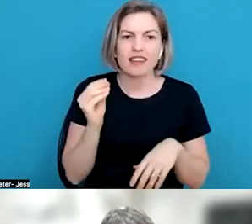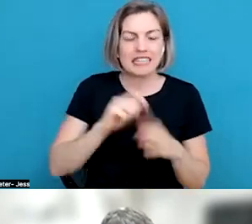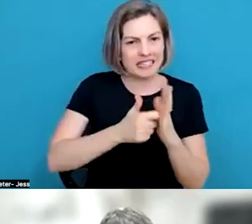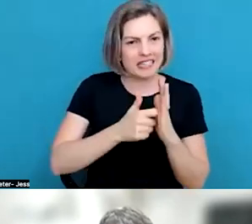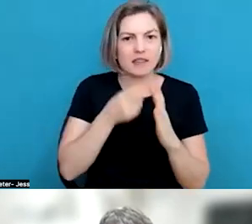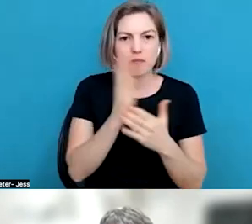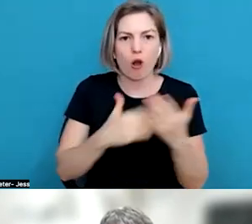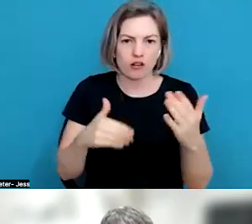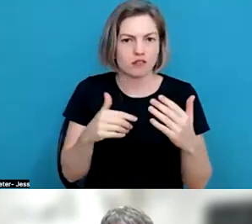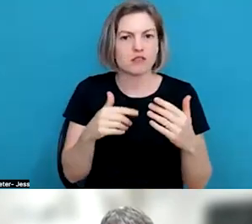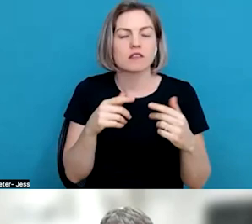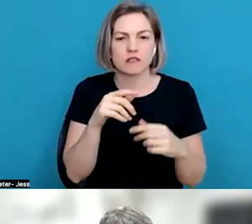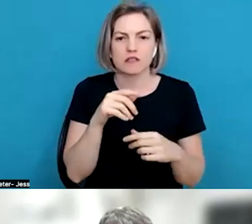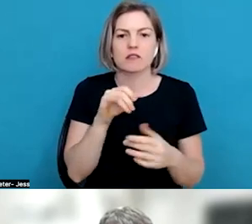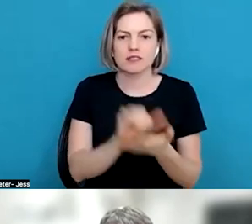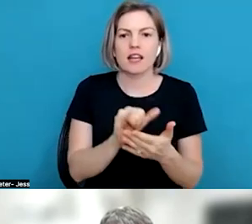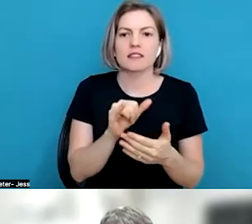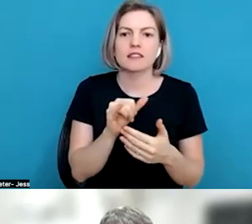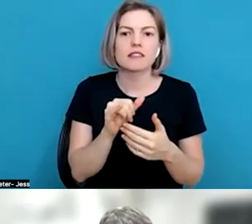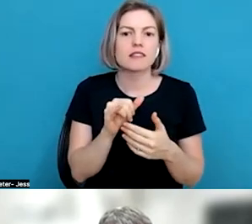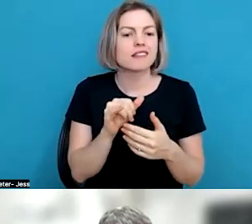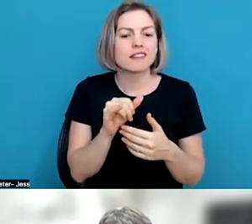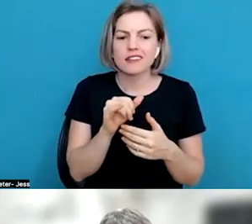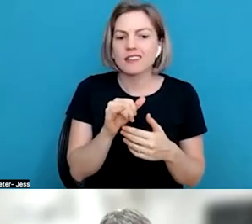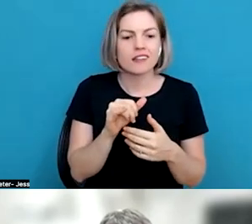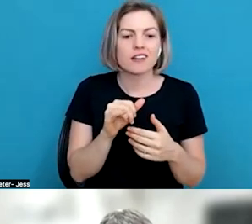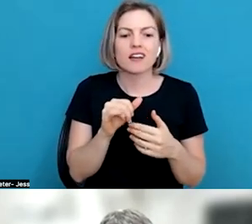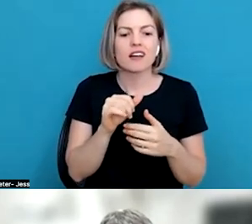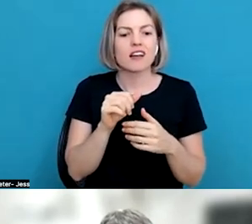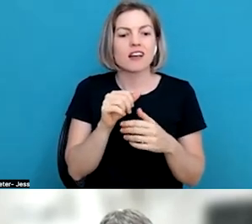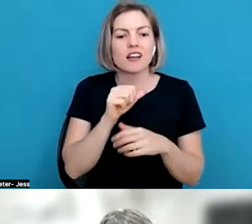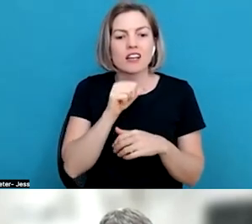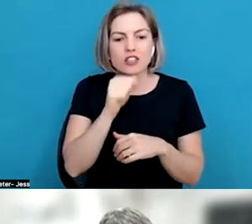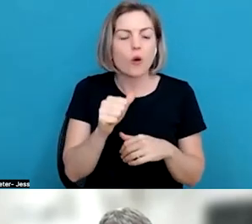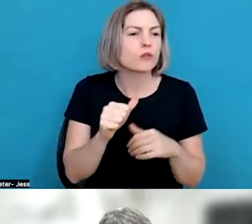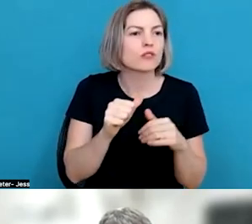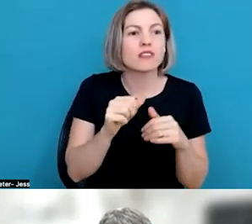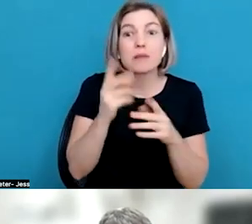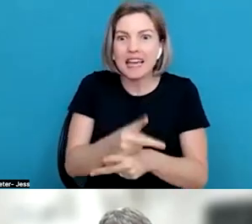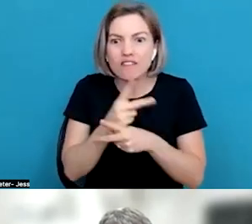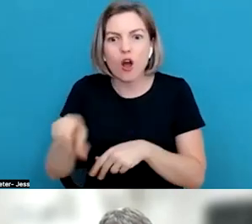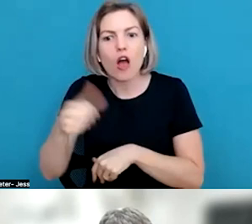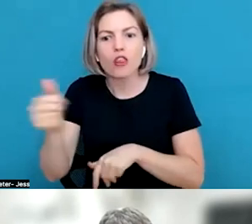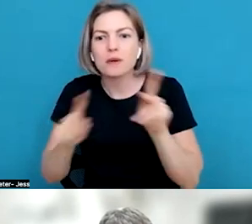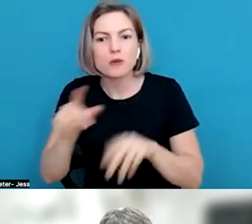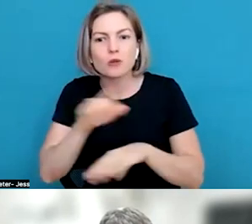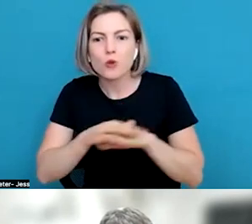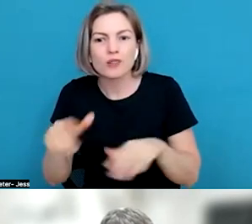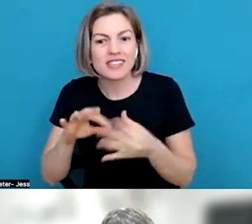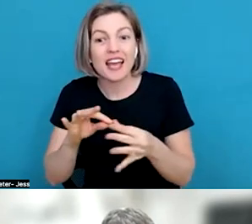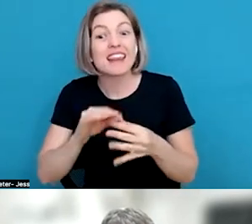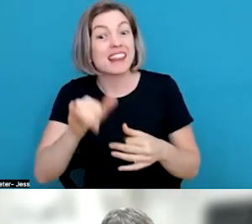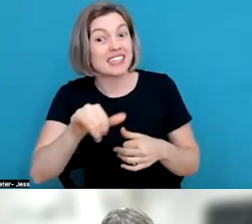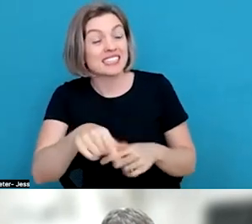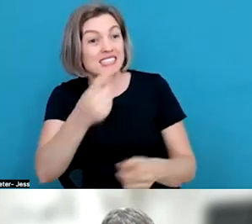Sina mentioned, is that you don't foist on it, and we be careful that other people don't say, oh, if this is coming, I can